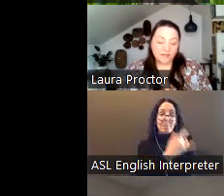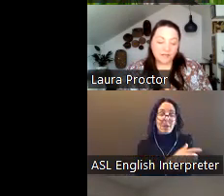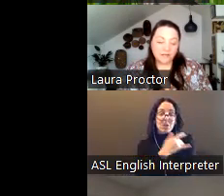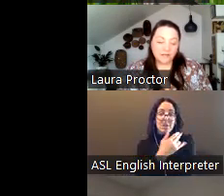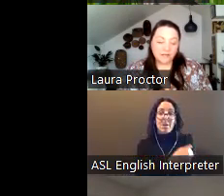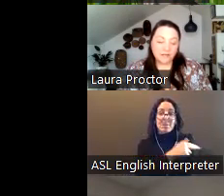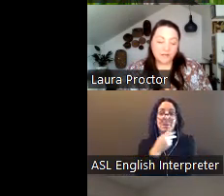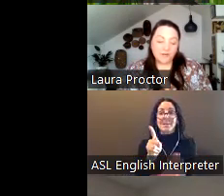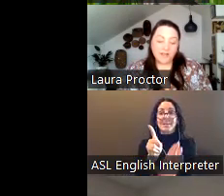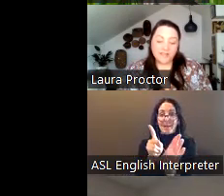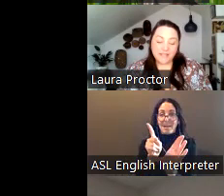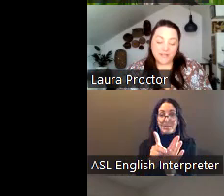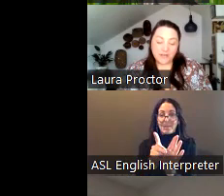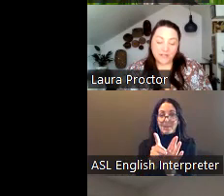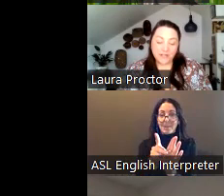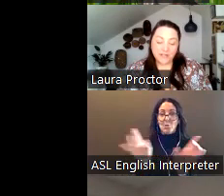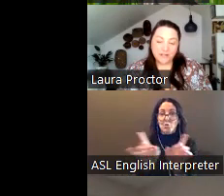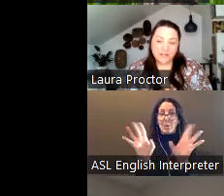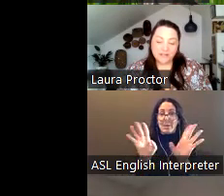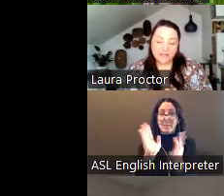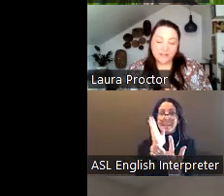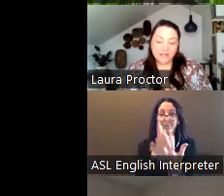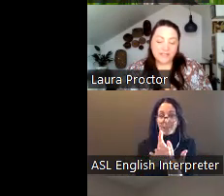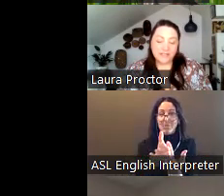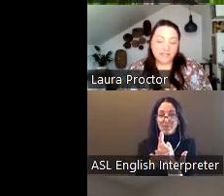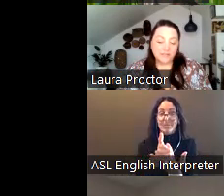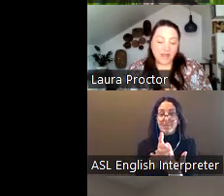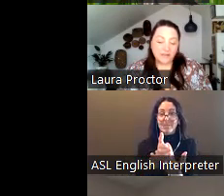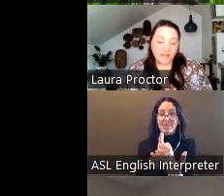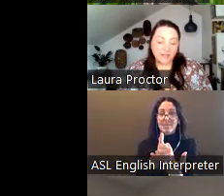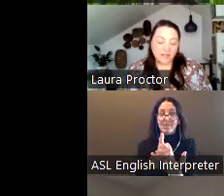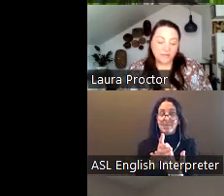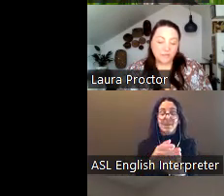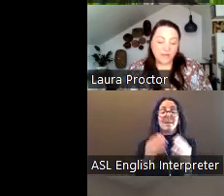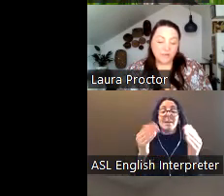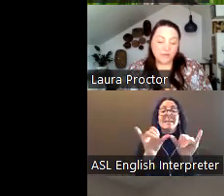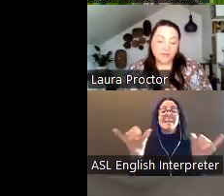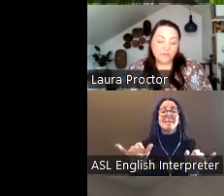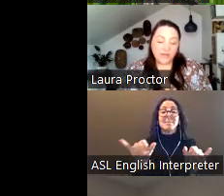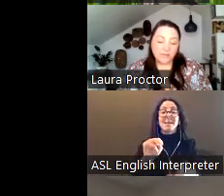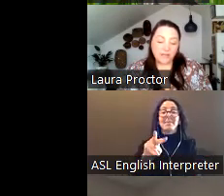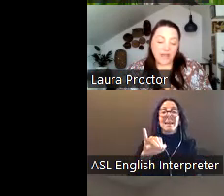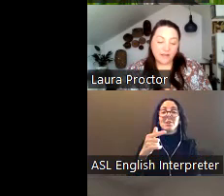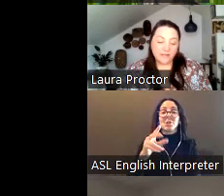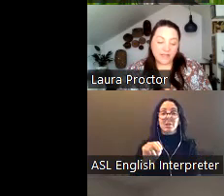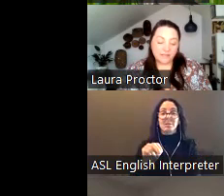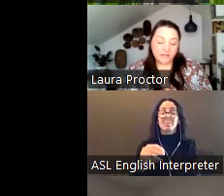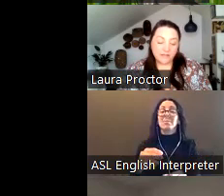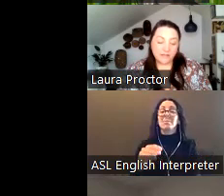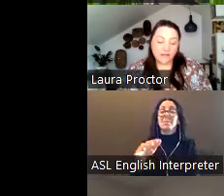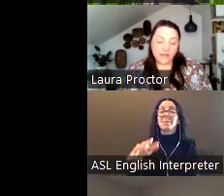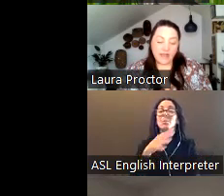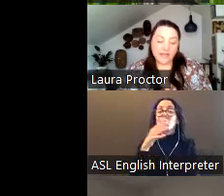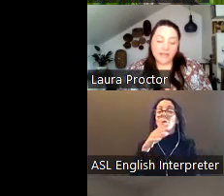psychiatry, crisis intervention, system navigation within rural family health